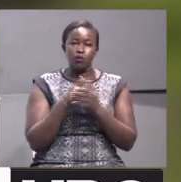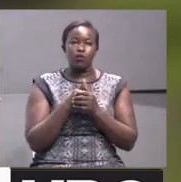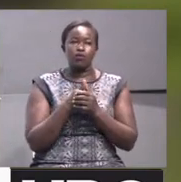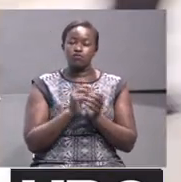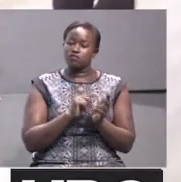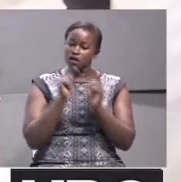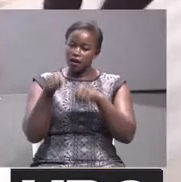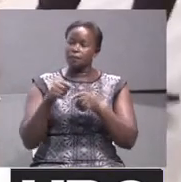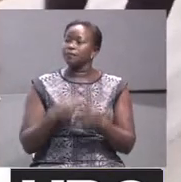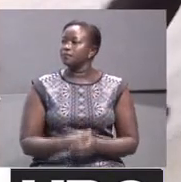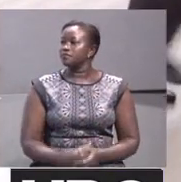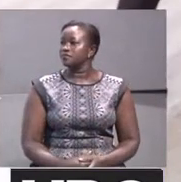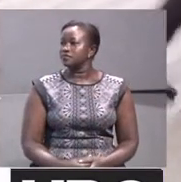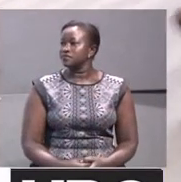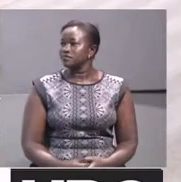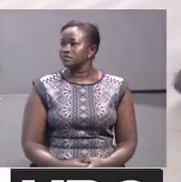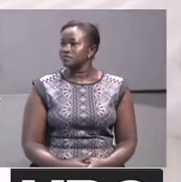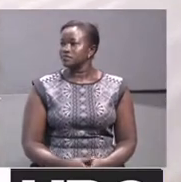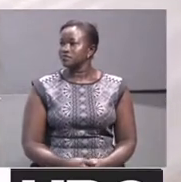up.